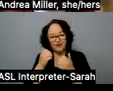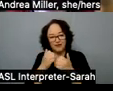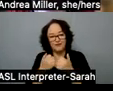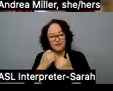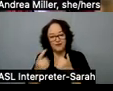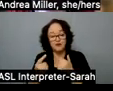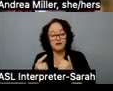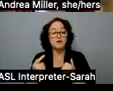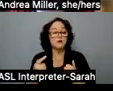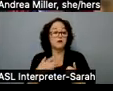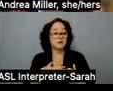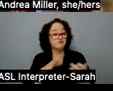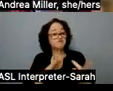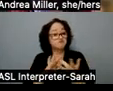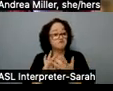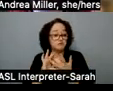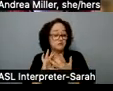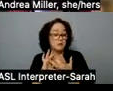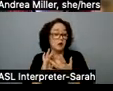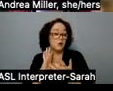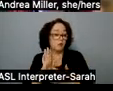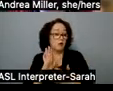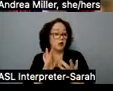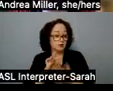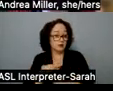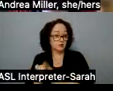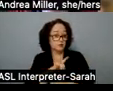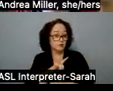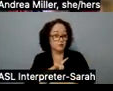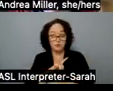out and we'll get back to you. Right, Lavon? Yes, we will.